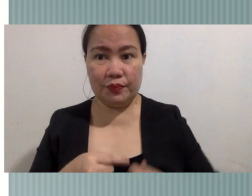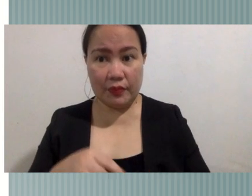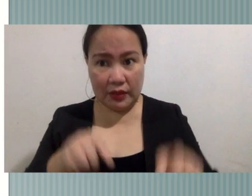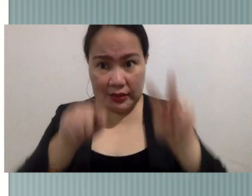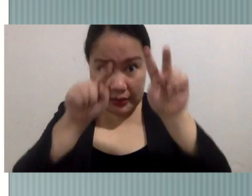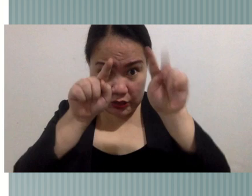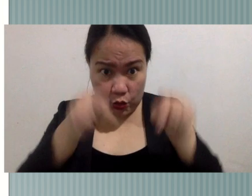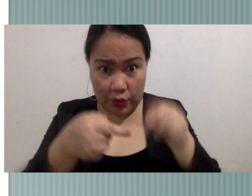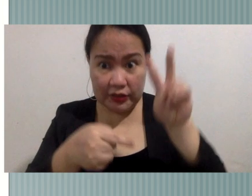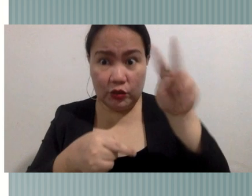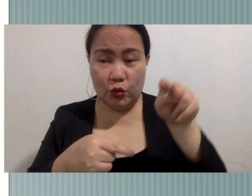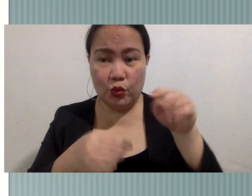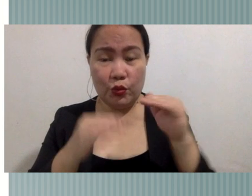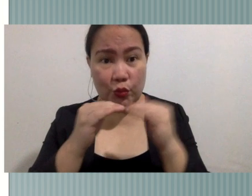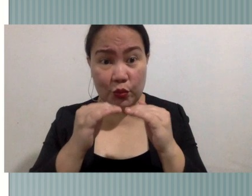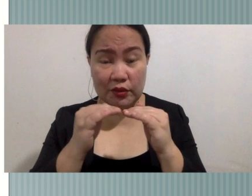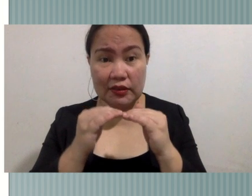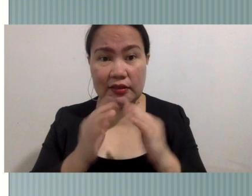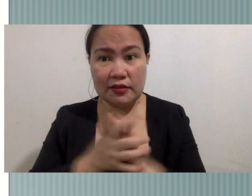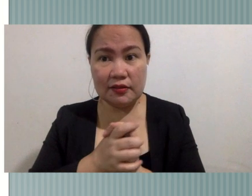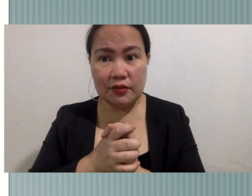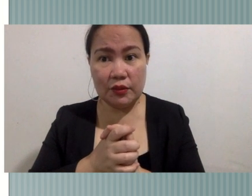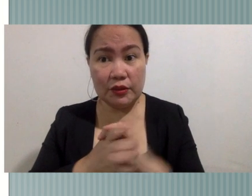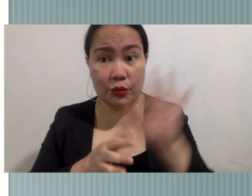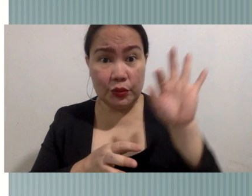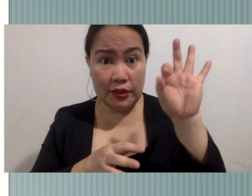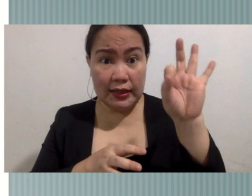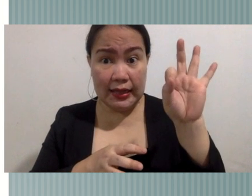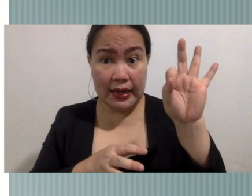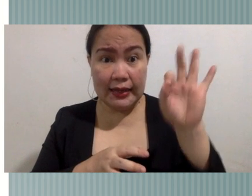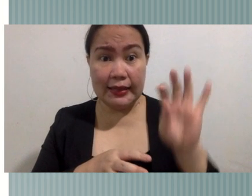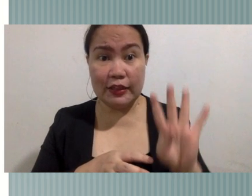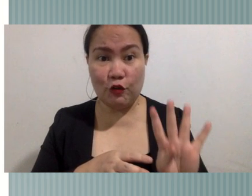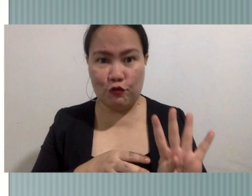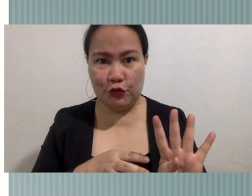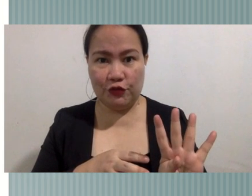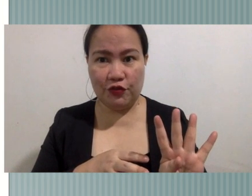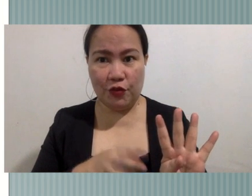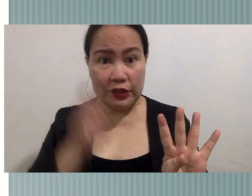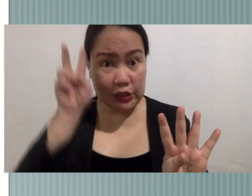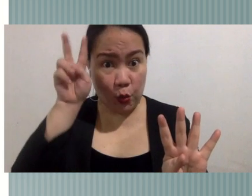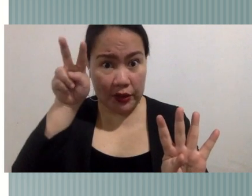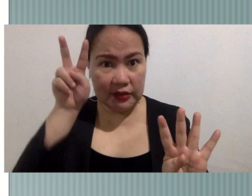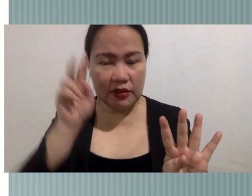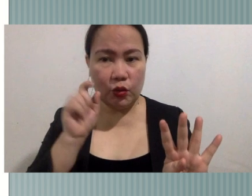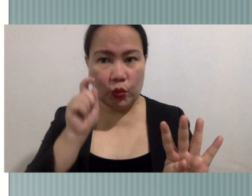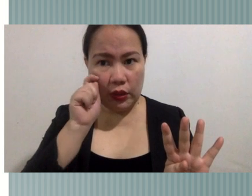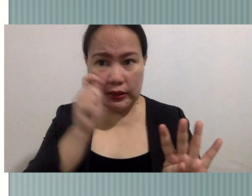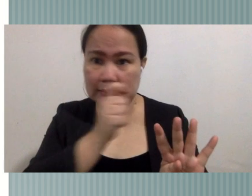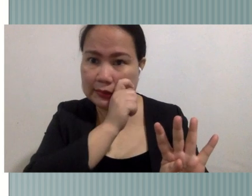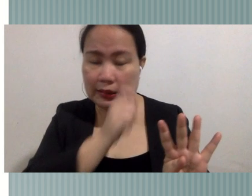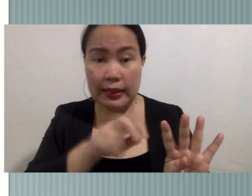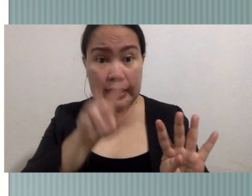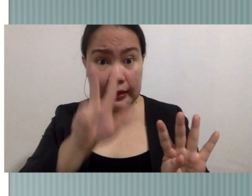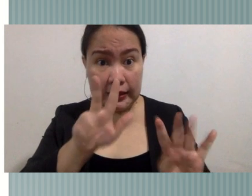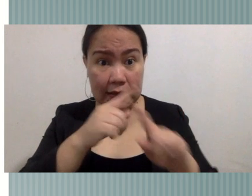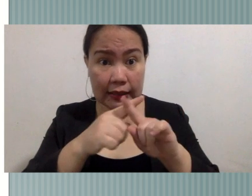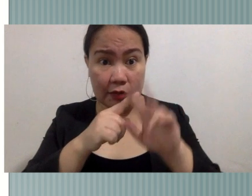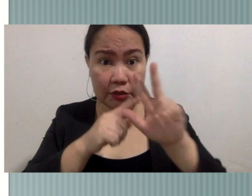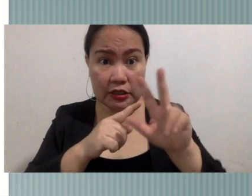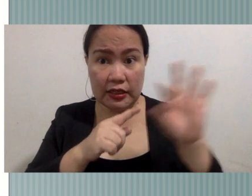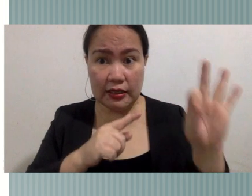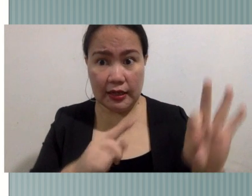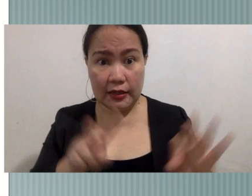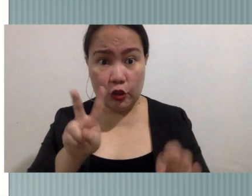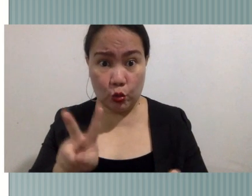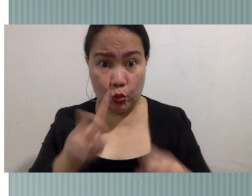2. 3 over 2 squared, that is equal to 9 over 4. Bakit? 3 times